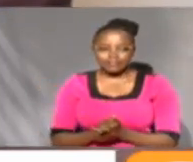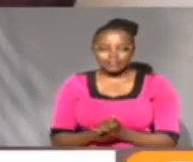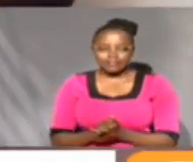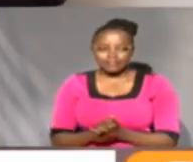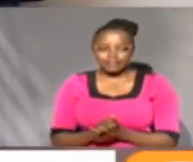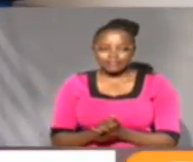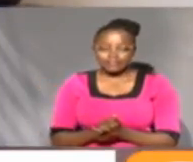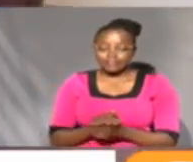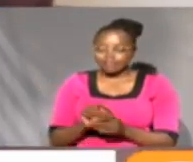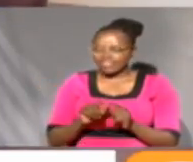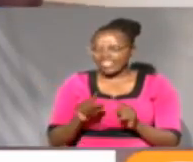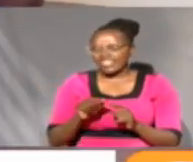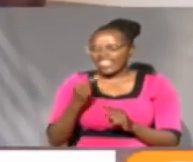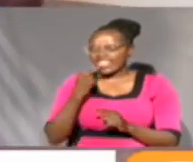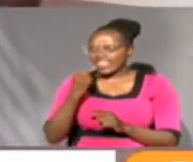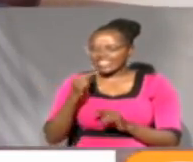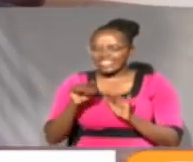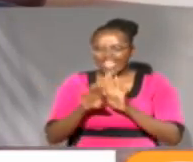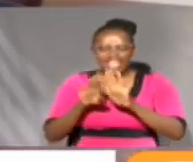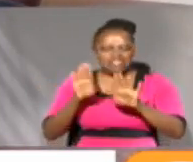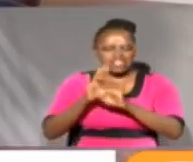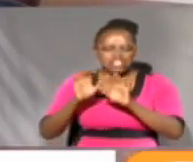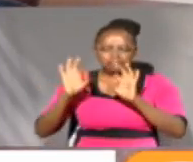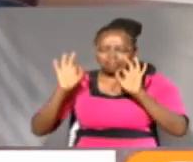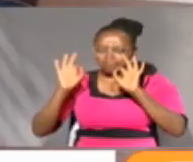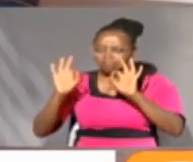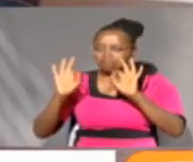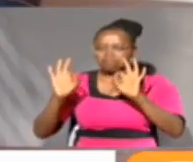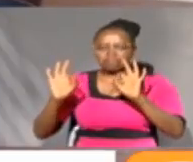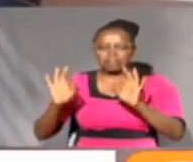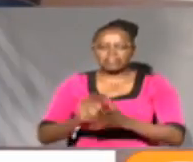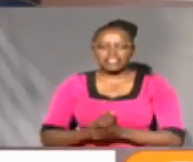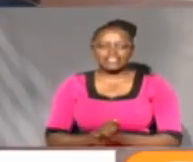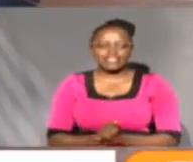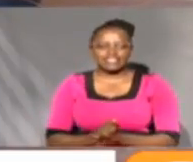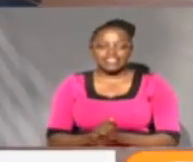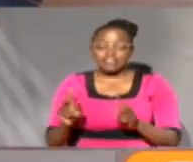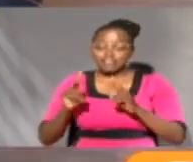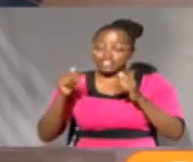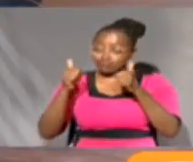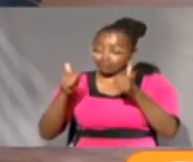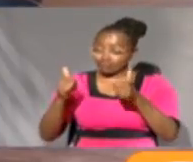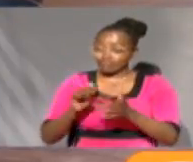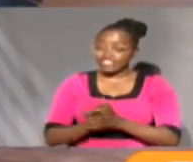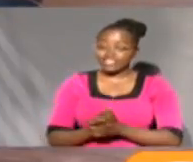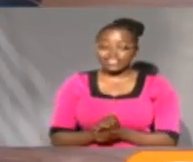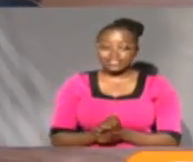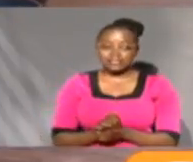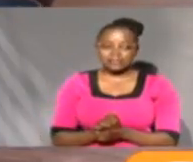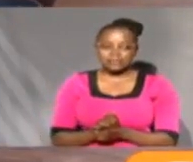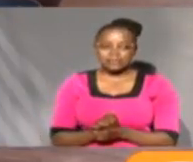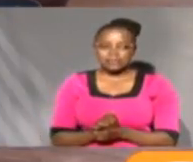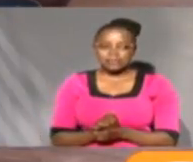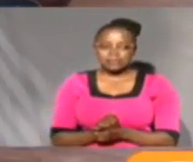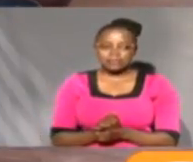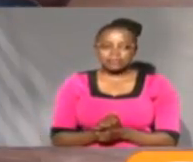The flavors, everything, perfect. It's good? Really good, really good. Welcome, my brother.